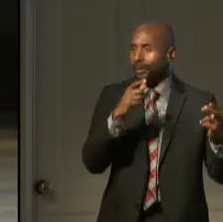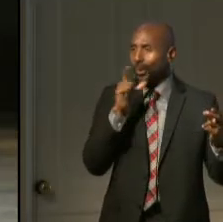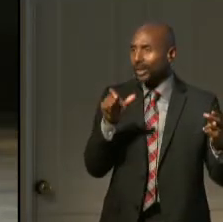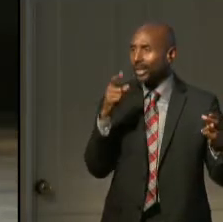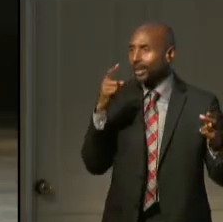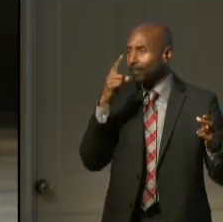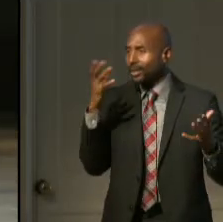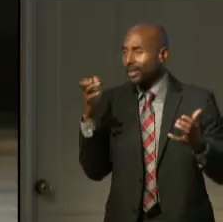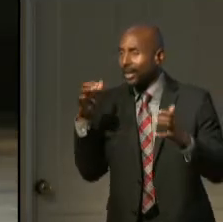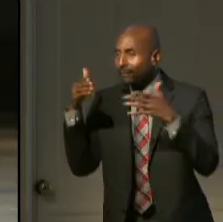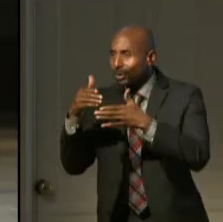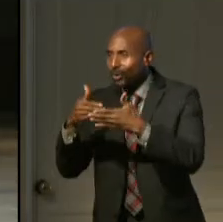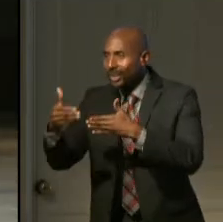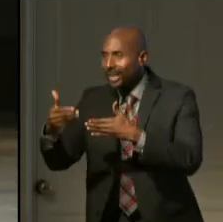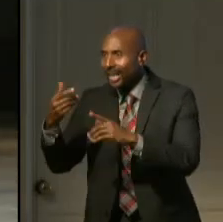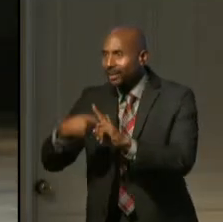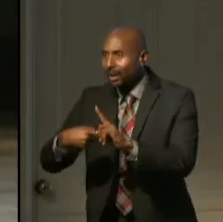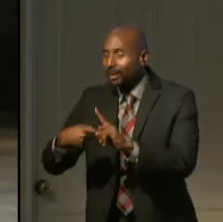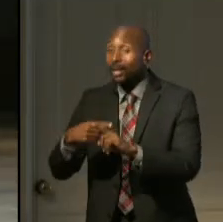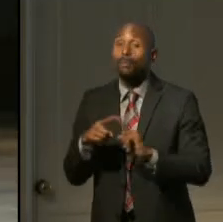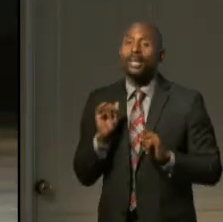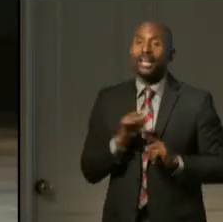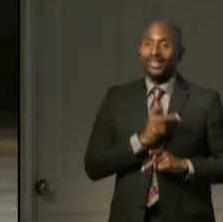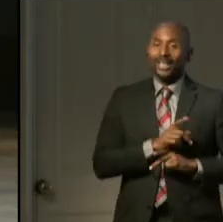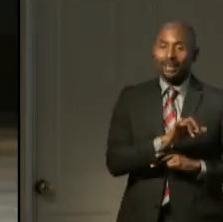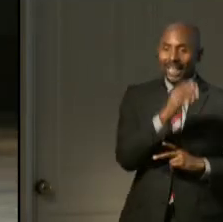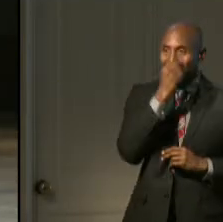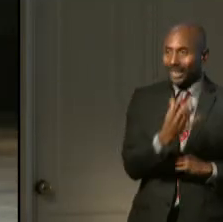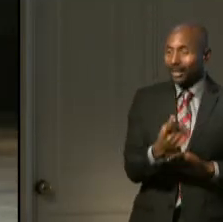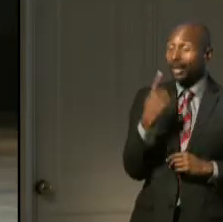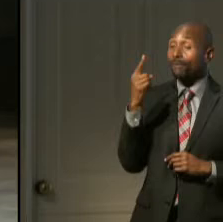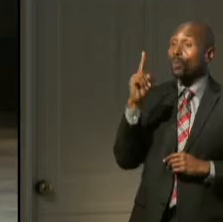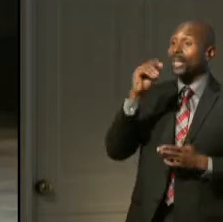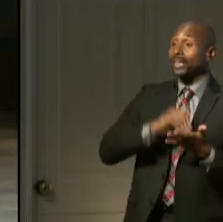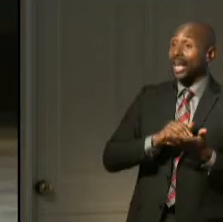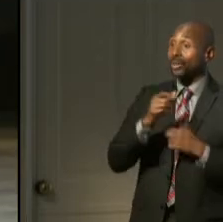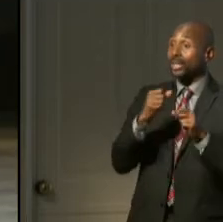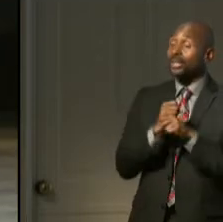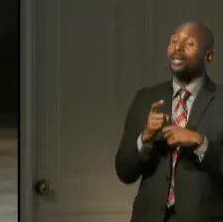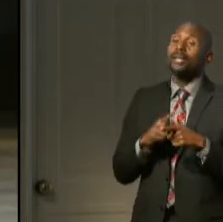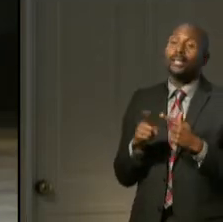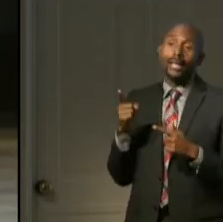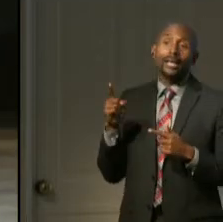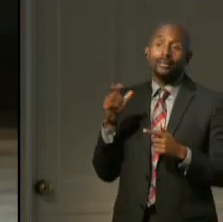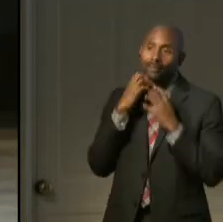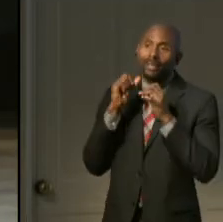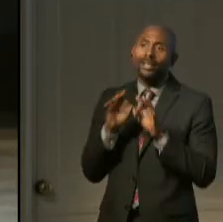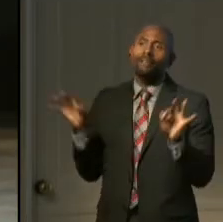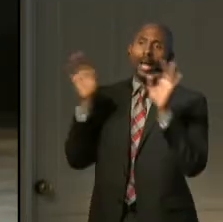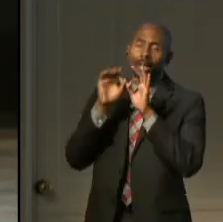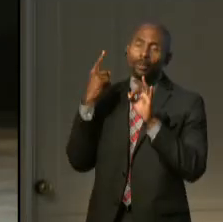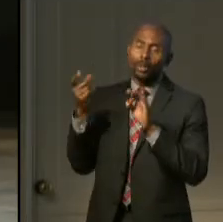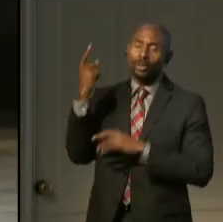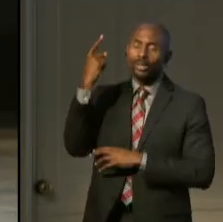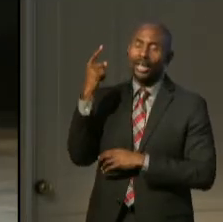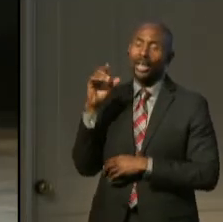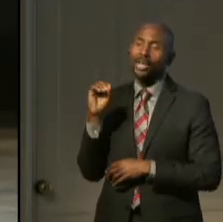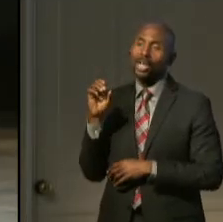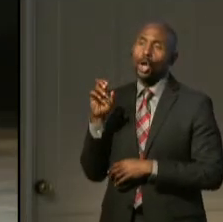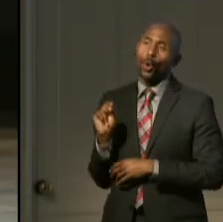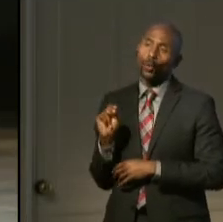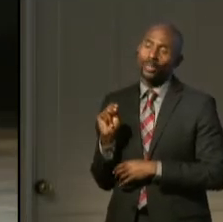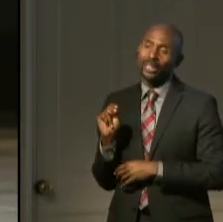from 1,000 years, imagine how valuable that data would be to understanding ocean acidification at this point or something like that.